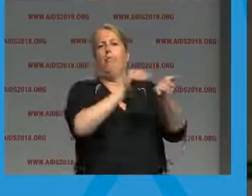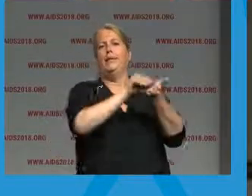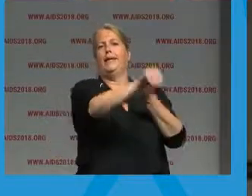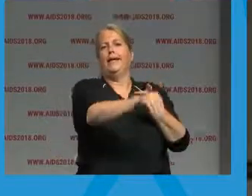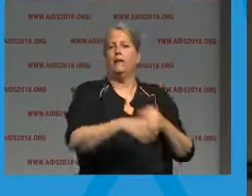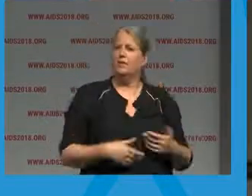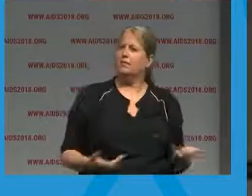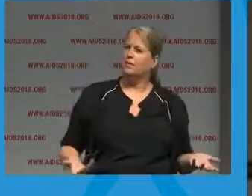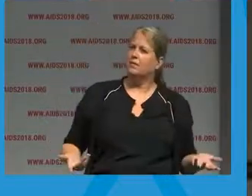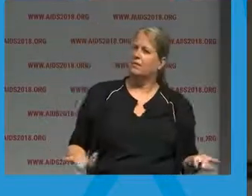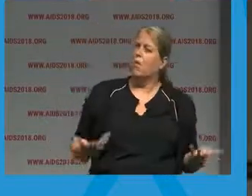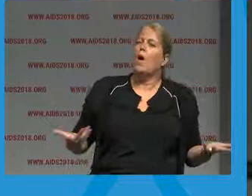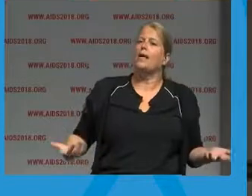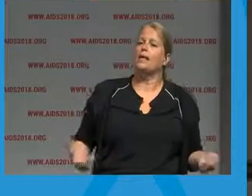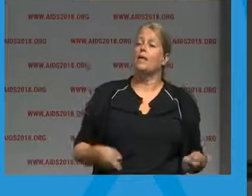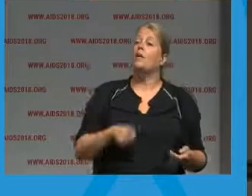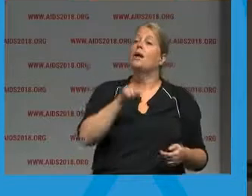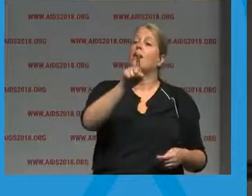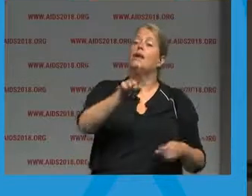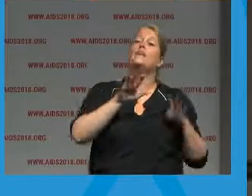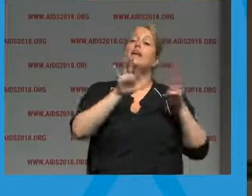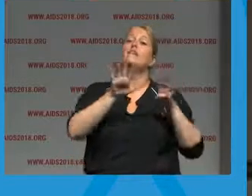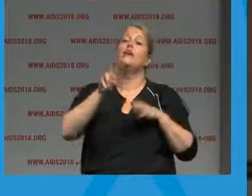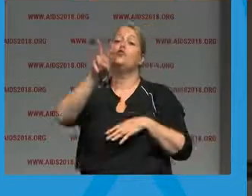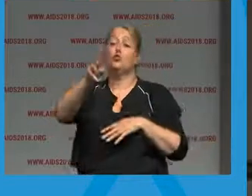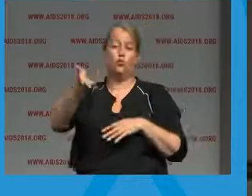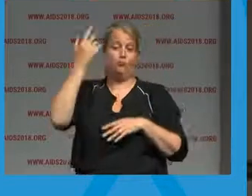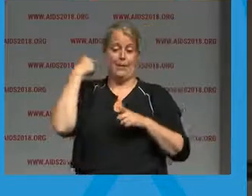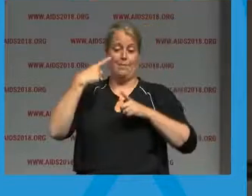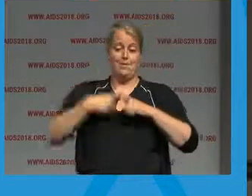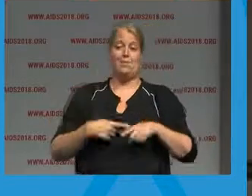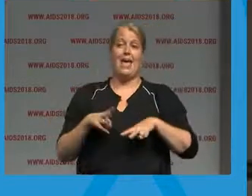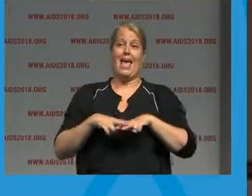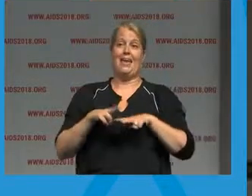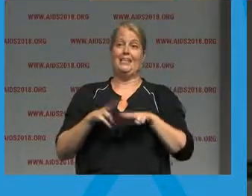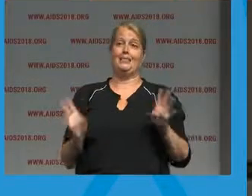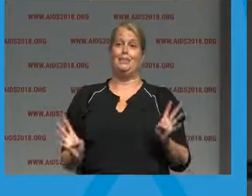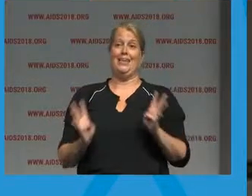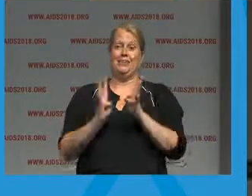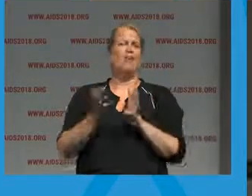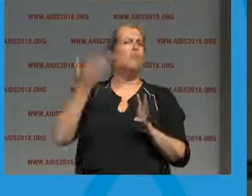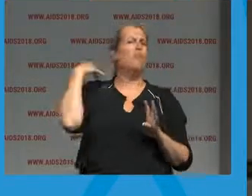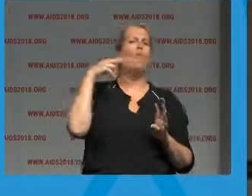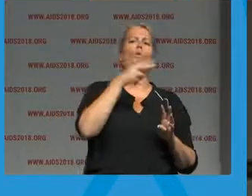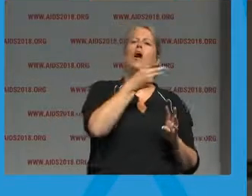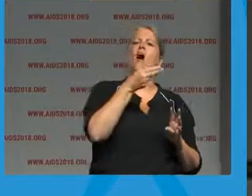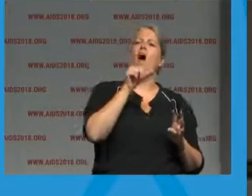in 1992 in Amsterdam at the AIDS meeting, since it couldn't be hosted at Harvard.